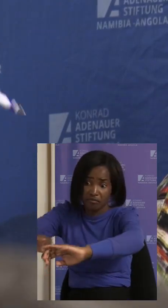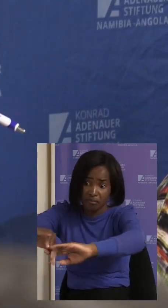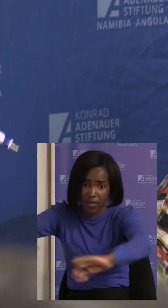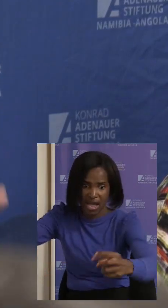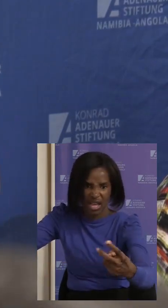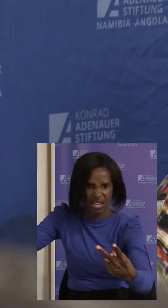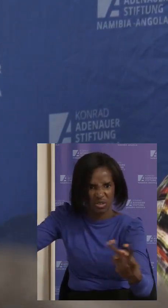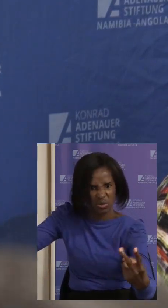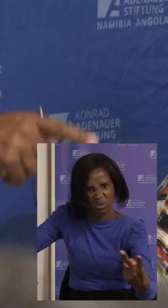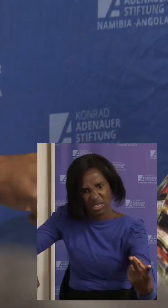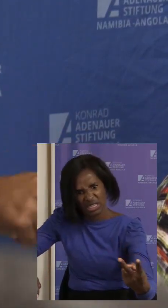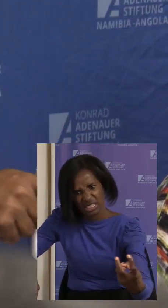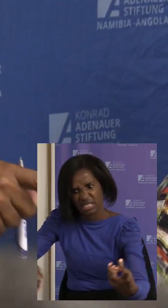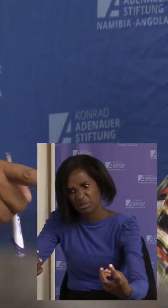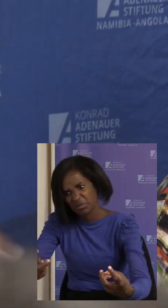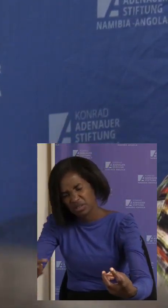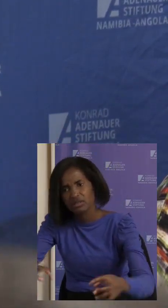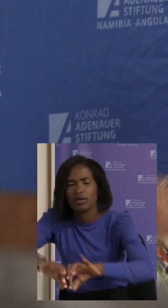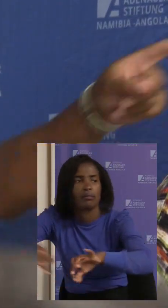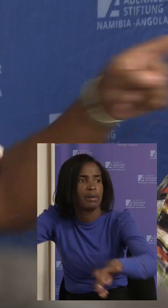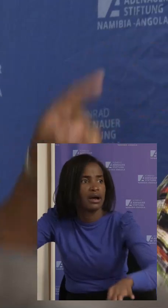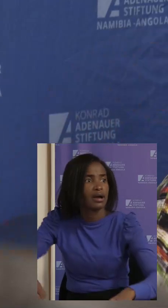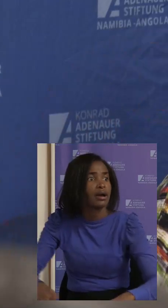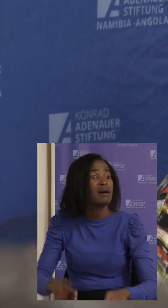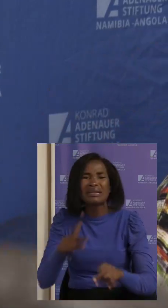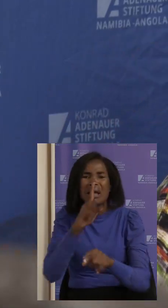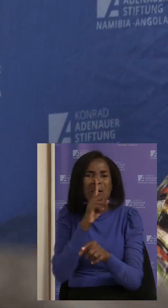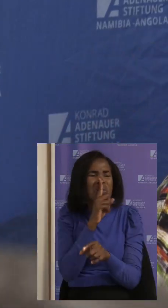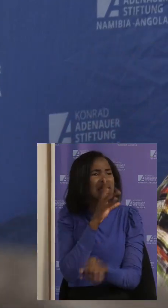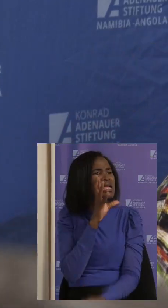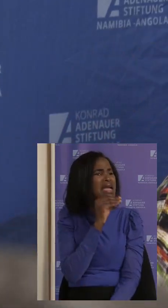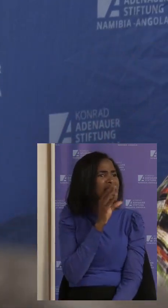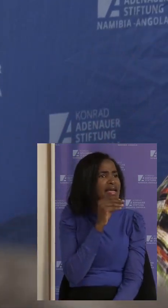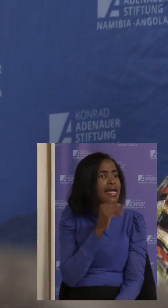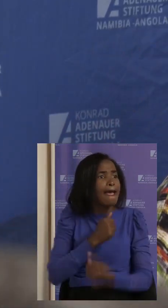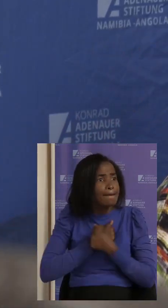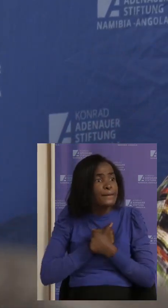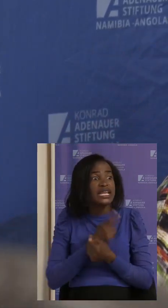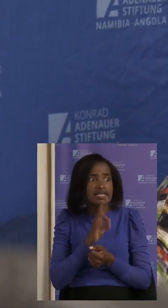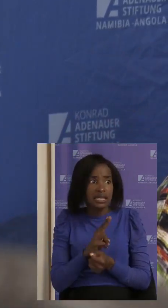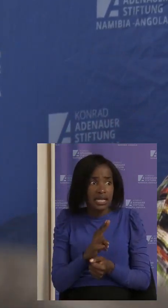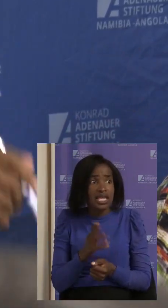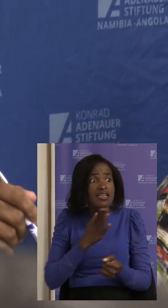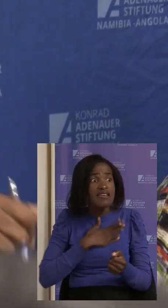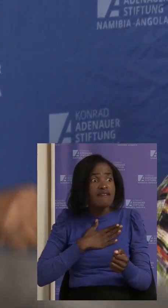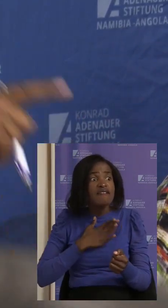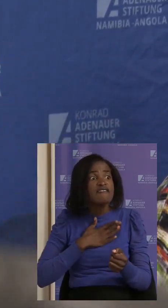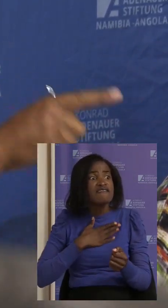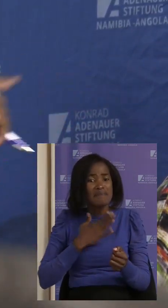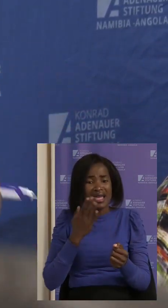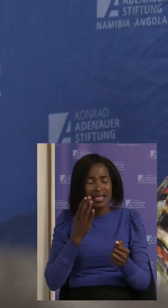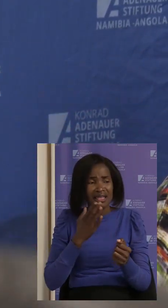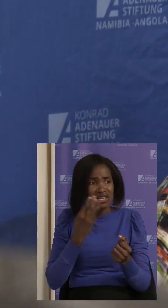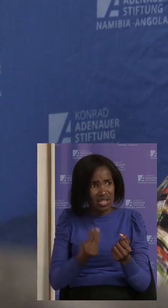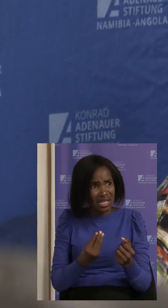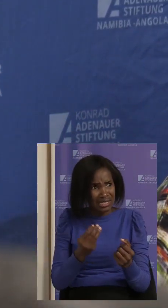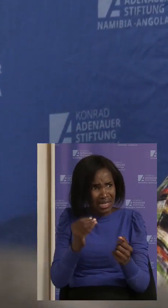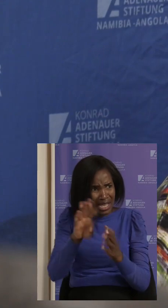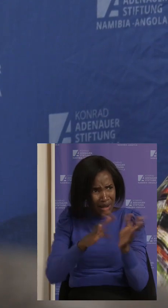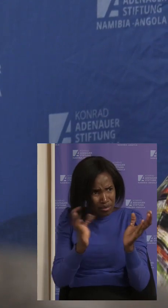is overcrowded, refuse to get into that class. The parents tell their children that if the class is overcrowded, my child will not be taught there. Then we can talk about